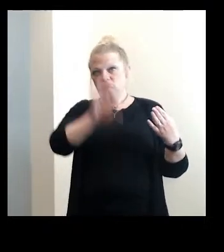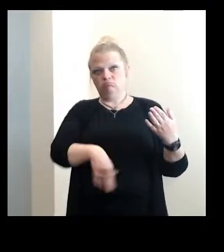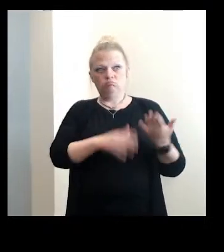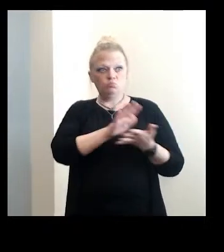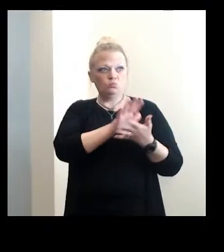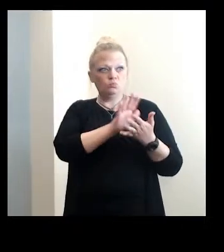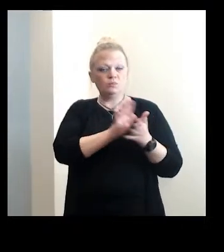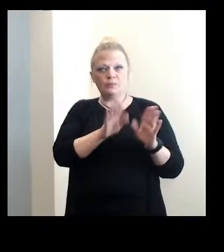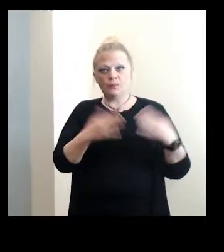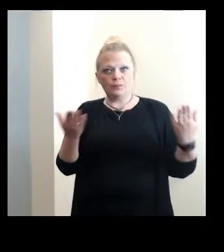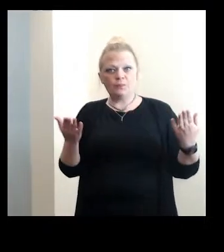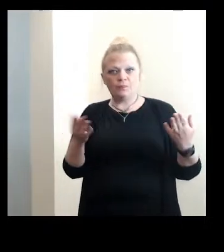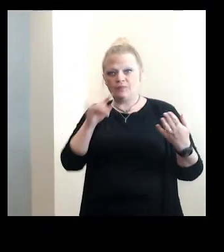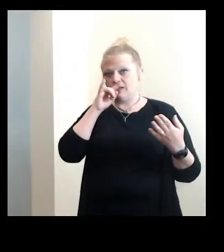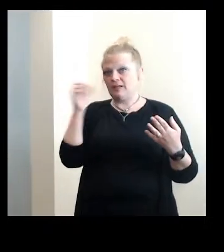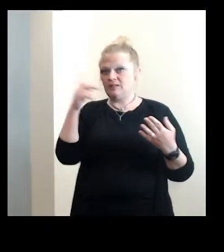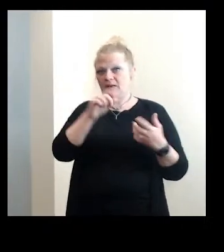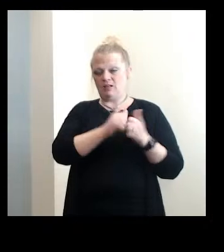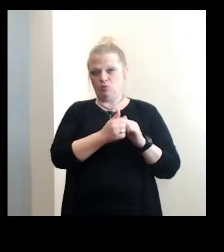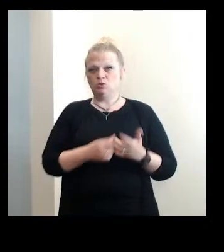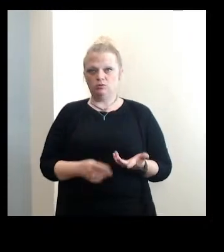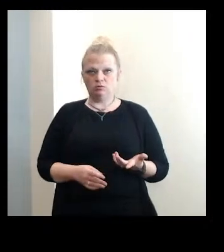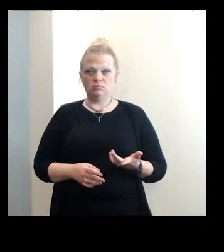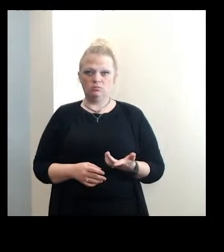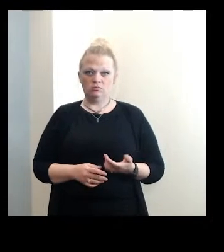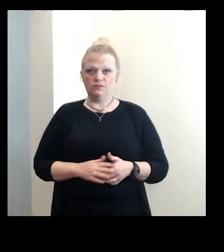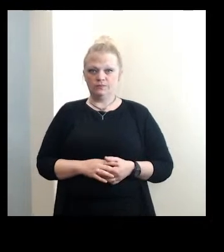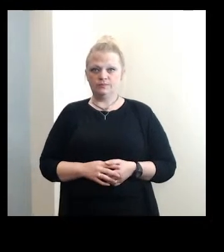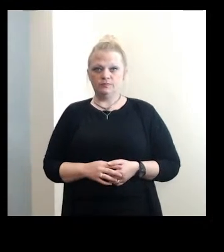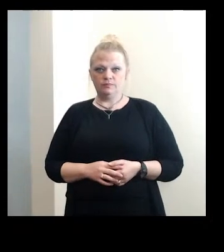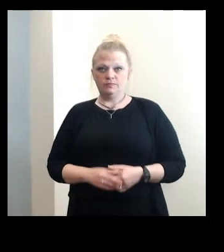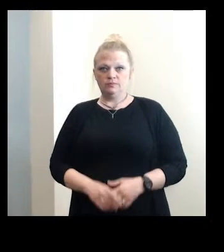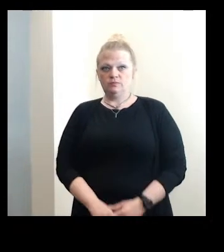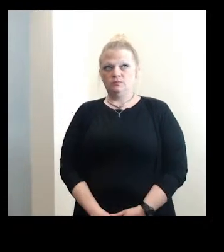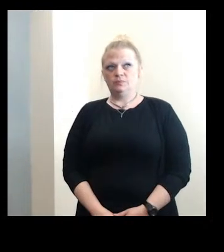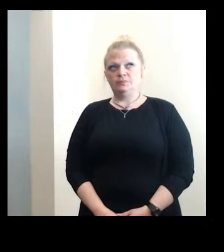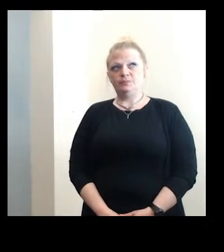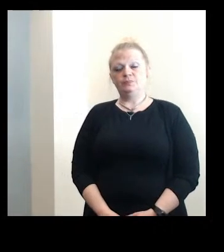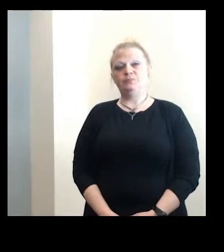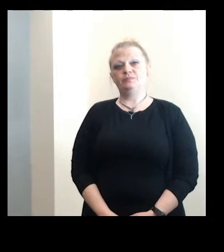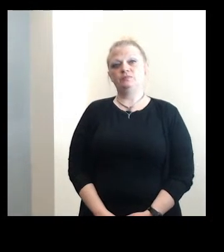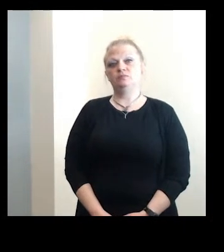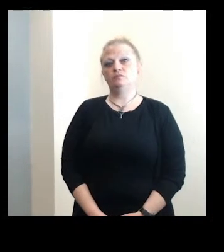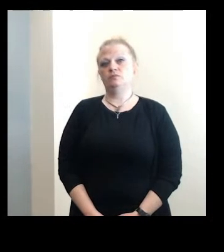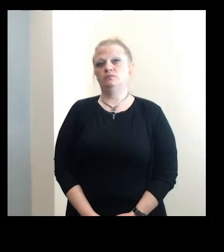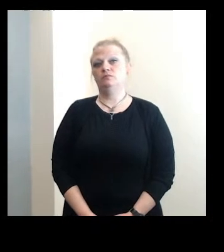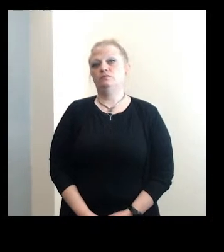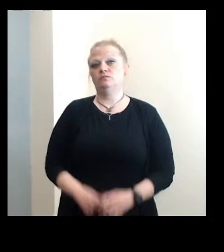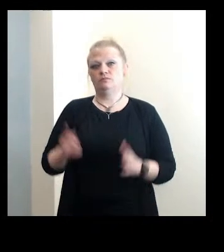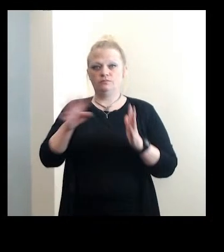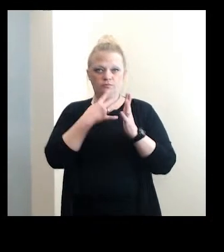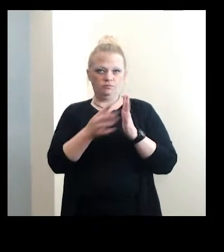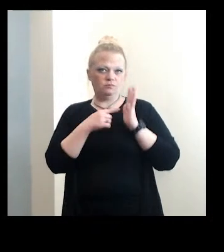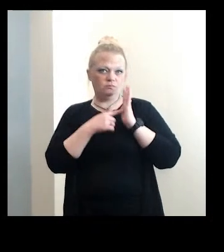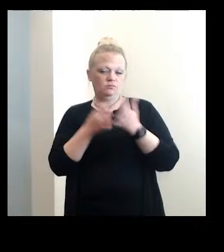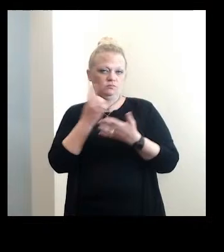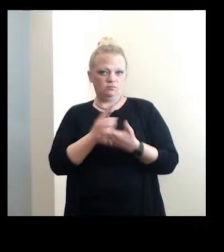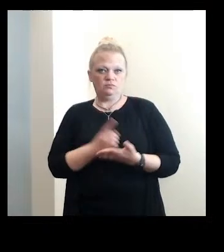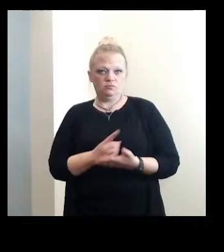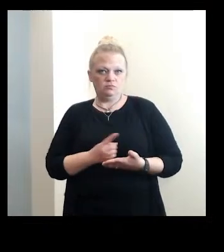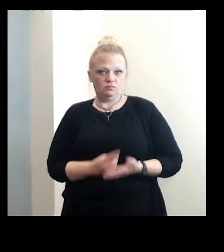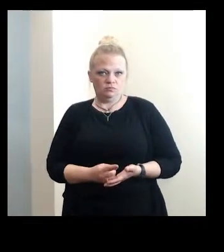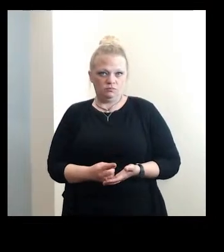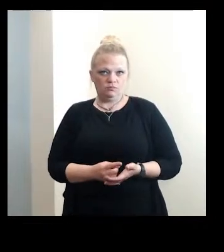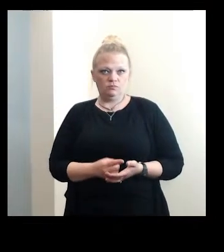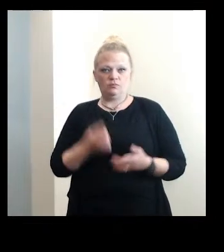open, and kids are in sports. We got to get up there. And so this is a chart that we show every week, looking at